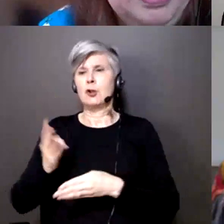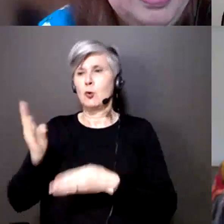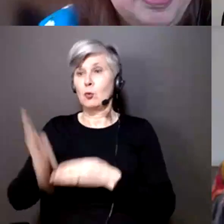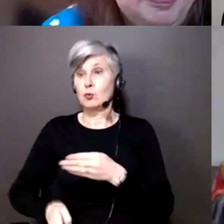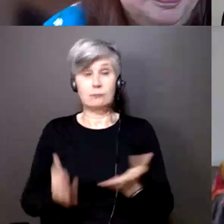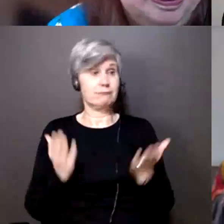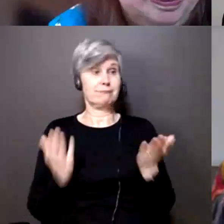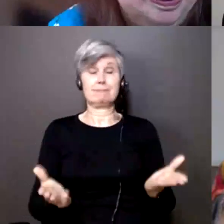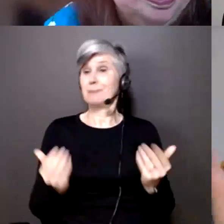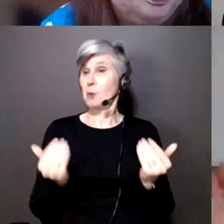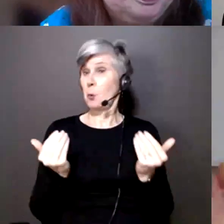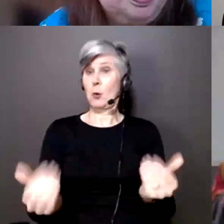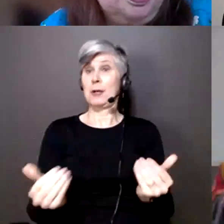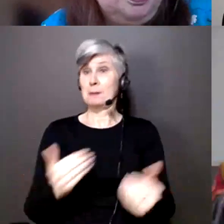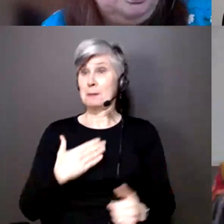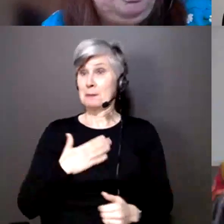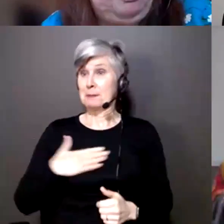it away. Thank you.